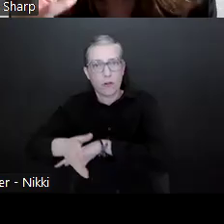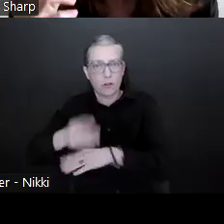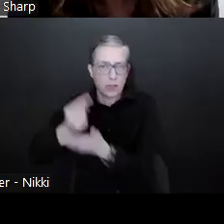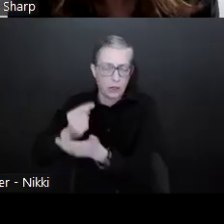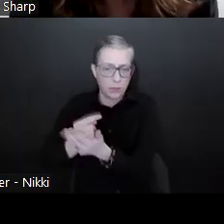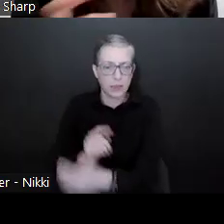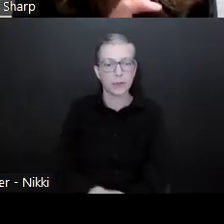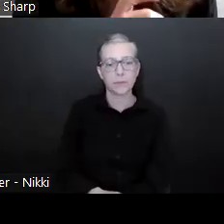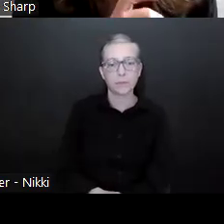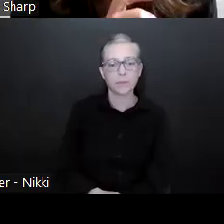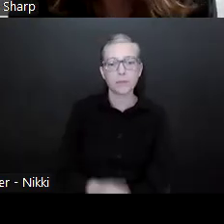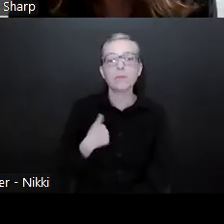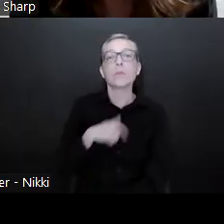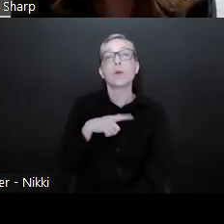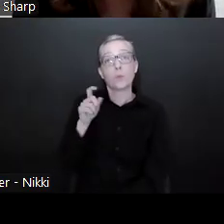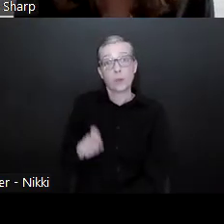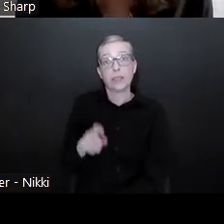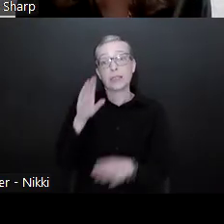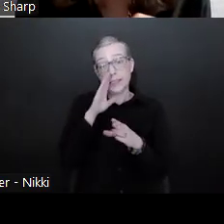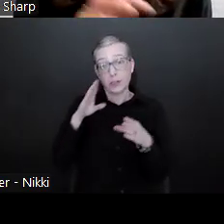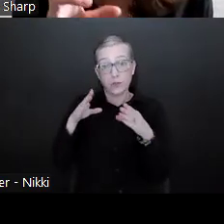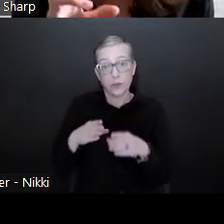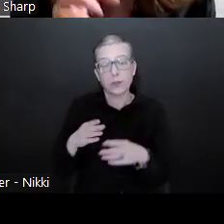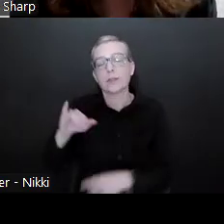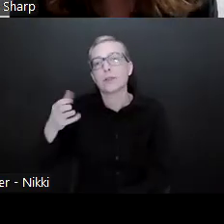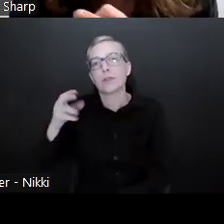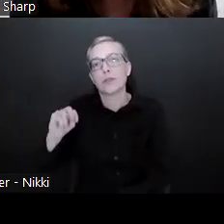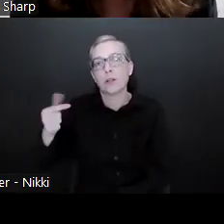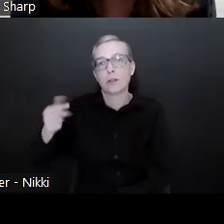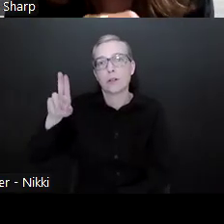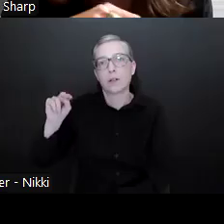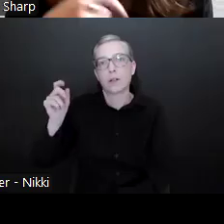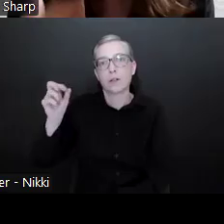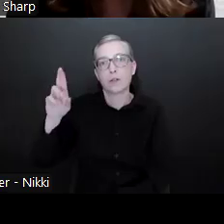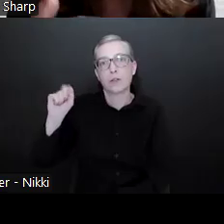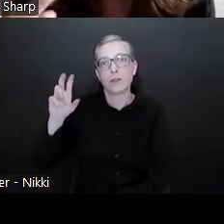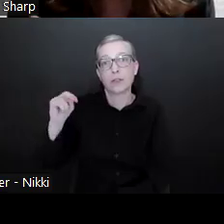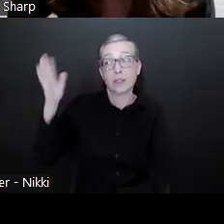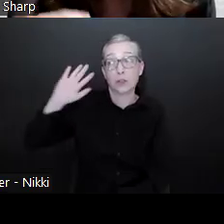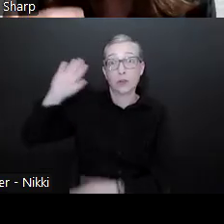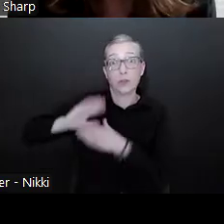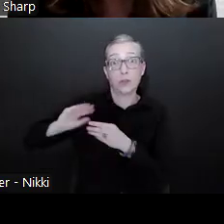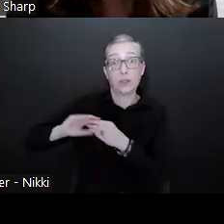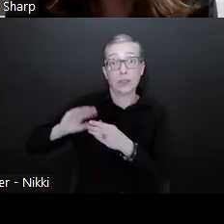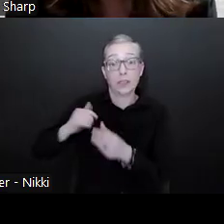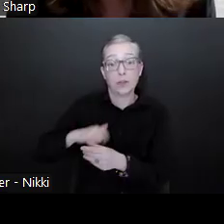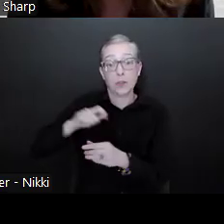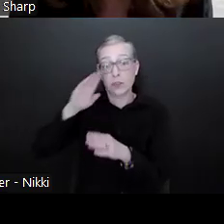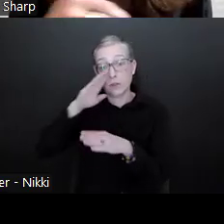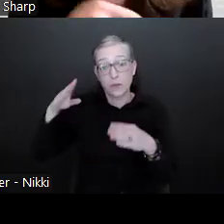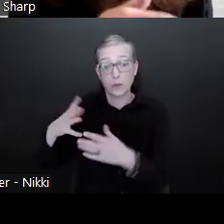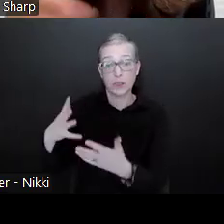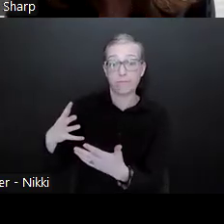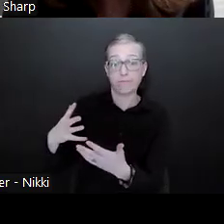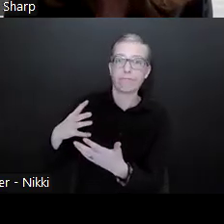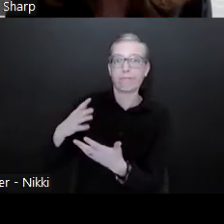to concentrate, as John Gunderson used to say, on getting a life and activating the natural salutogenic effects of